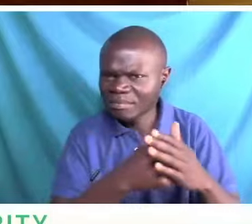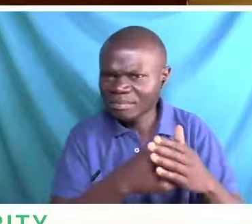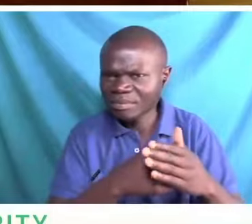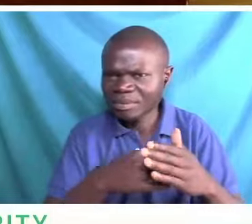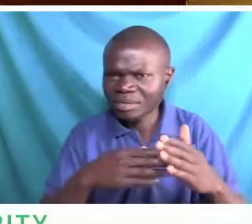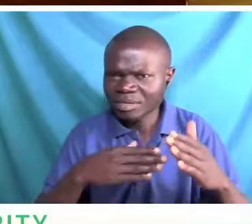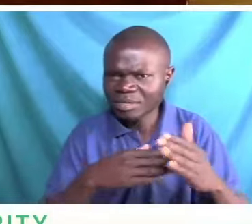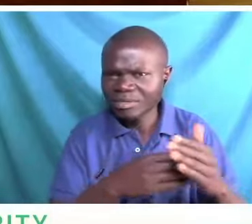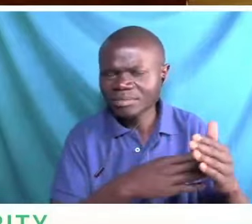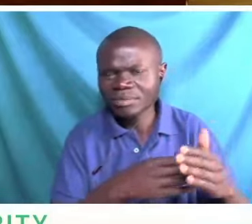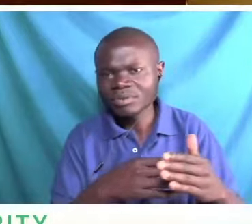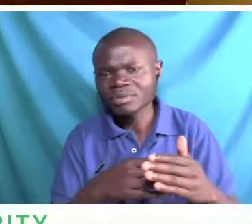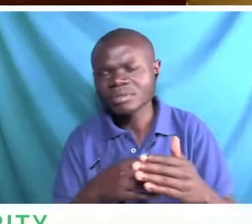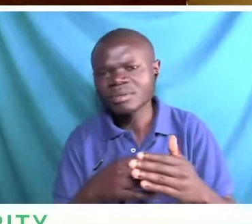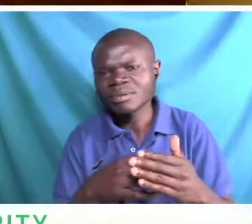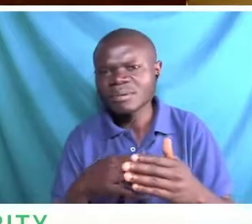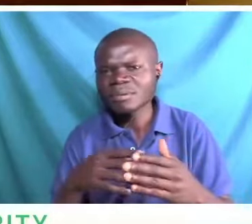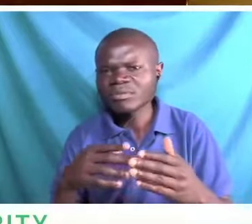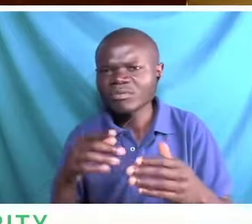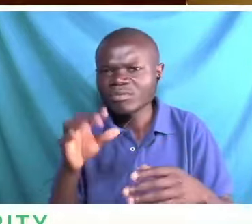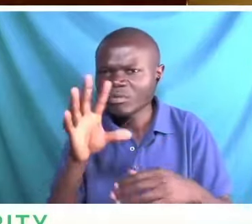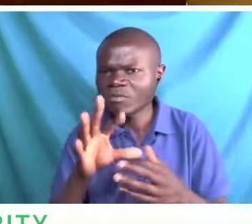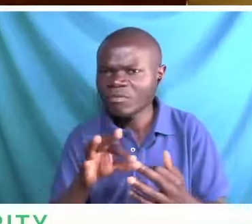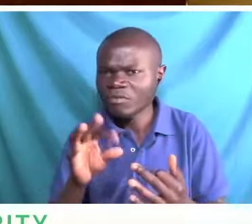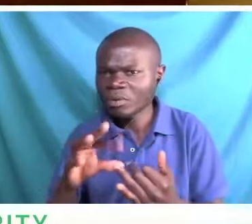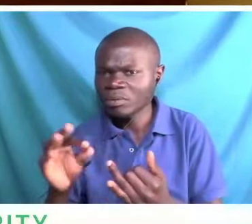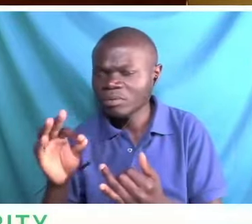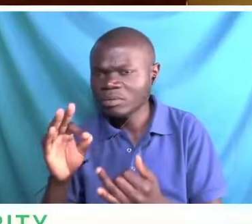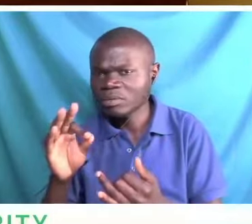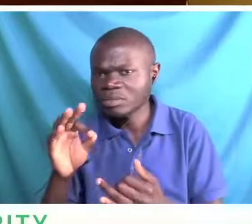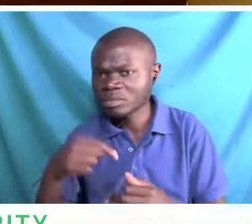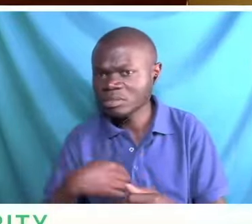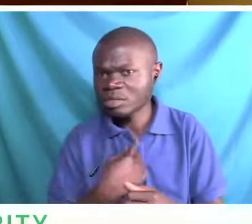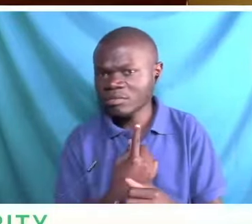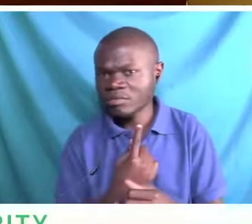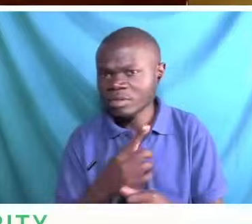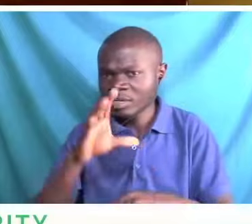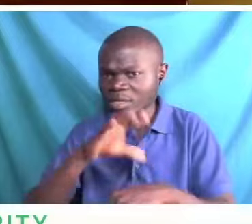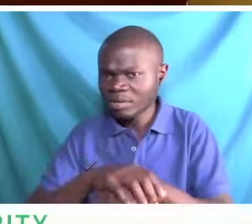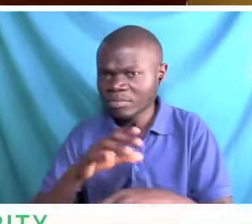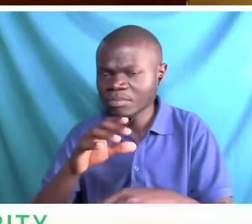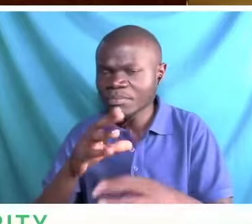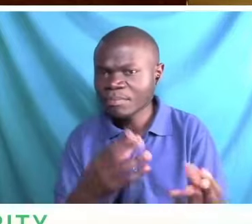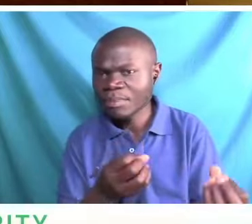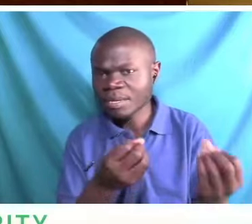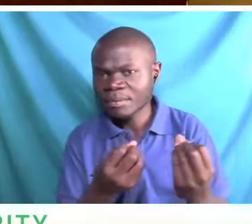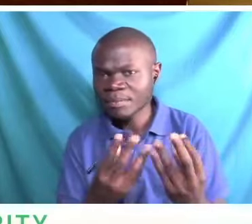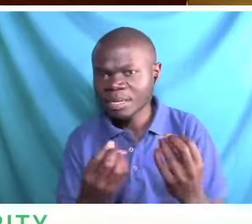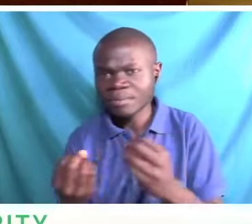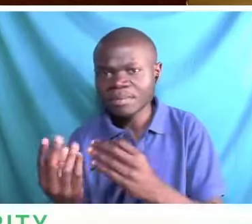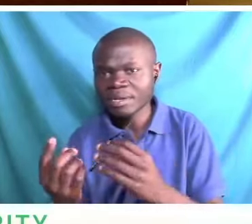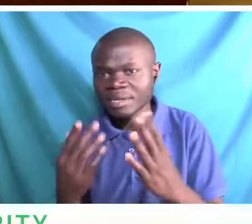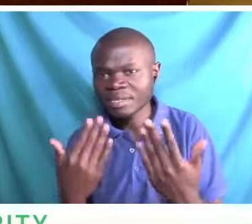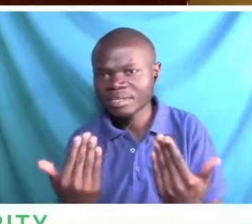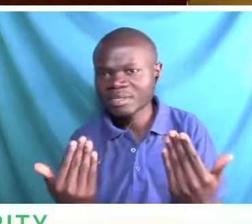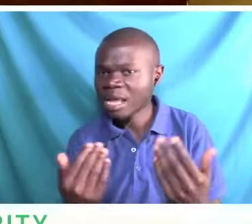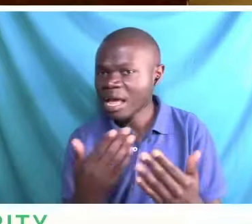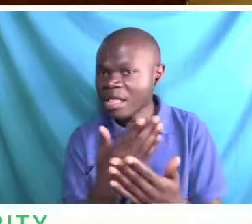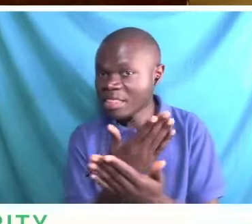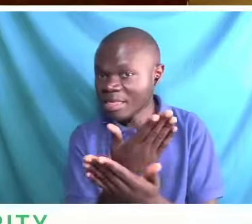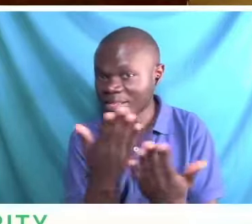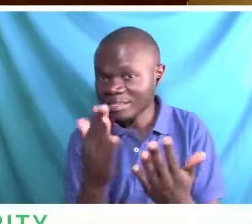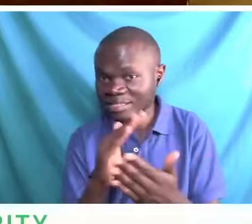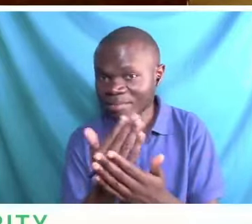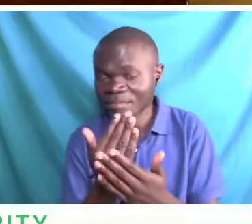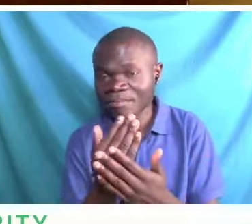find yourself getting into minor things. Are there some viruses in your spirit that you feel, God, may you take these viruses from